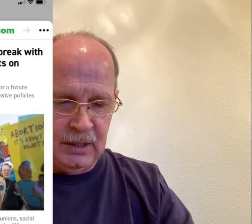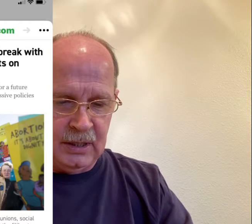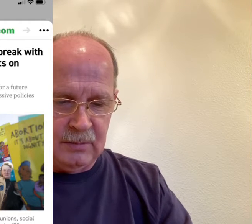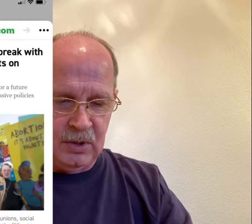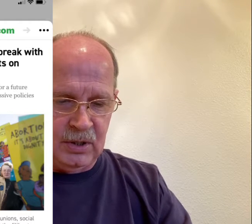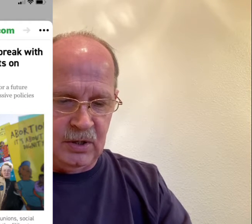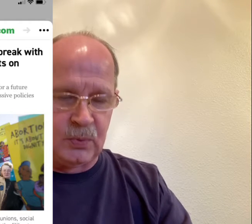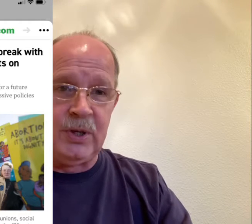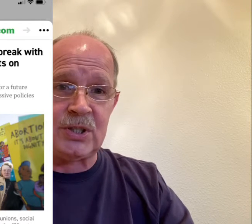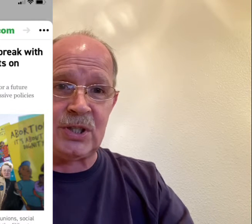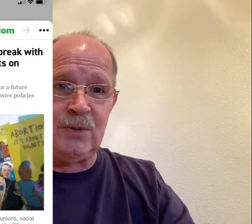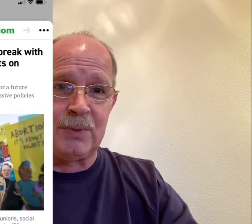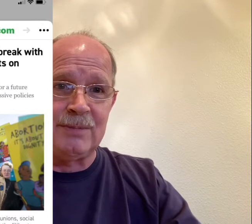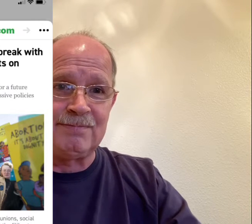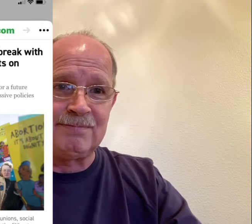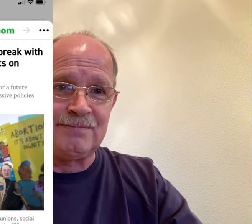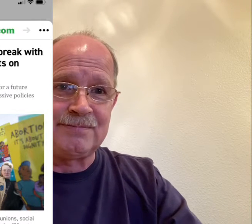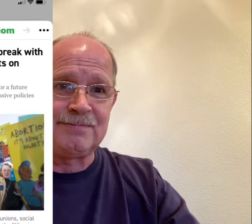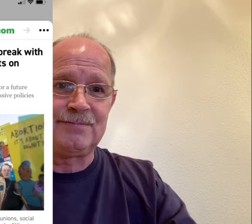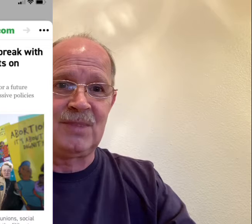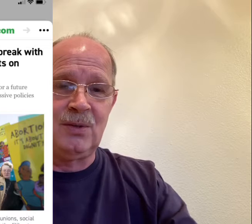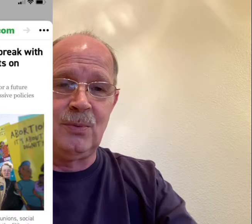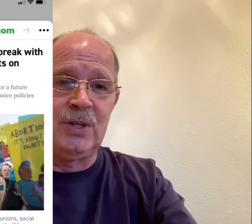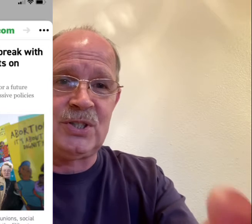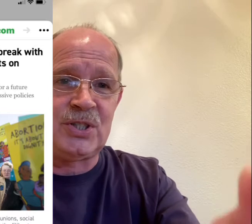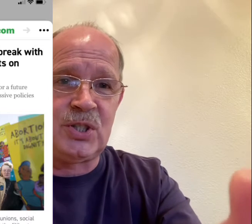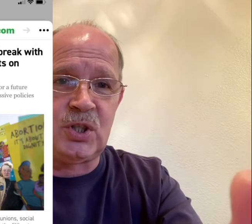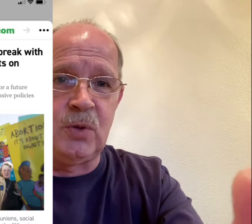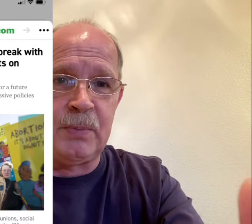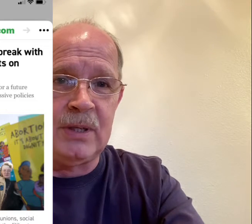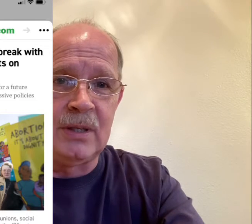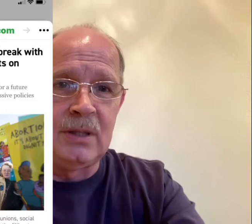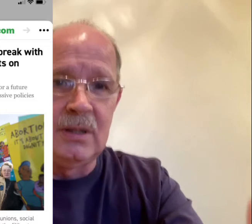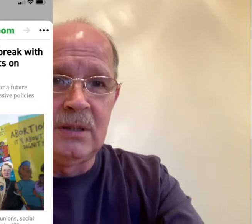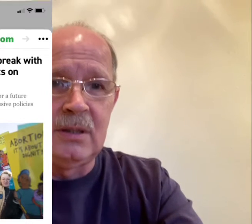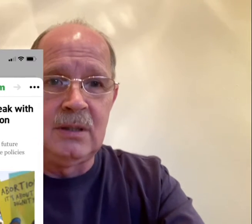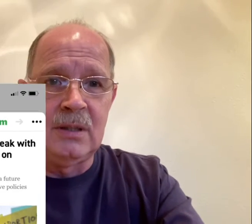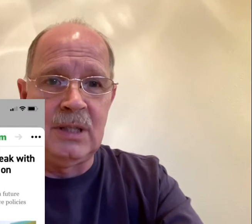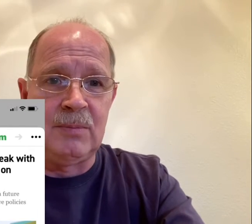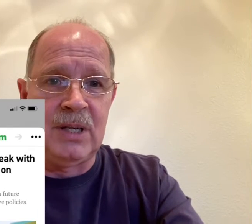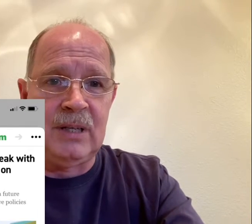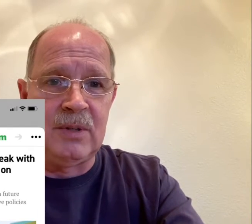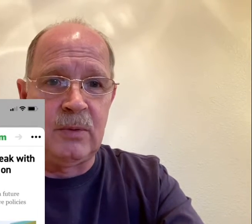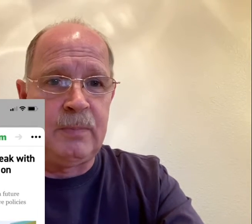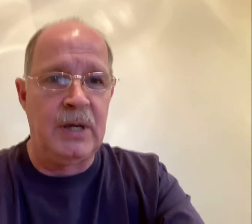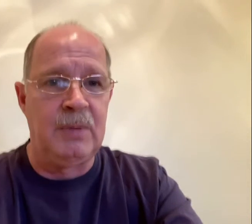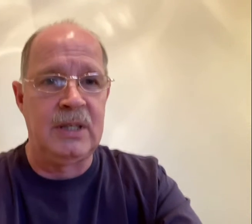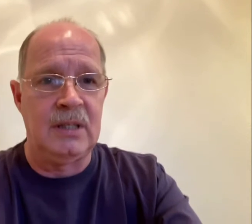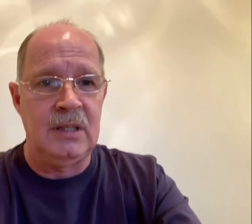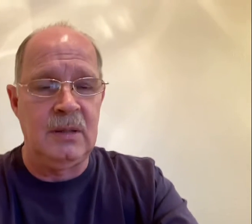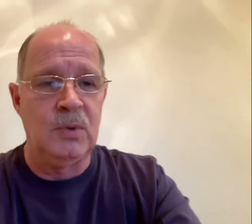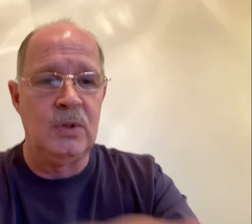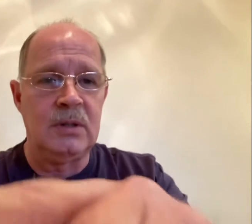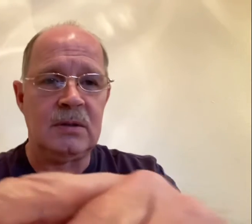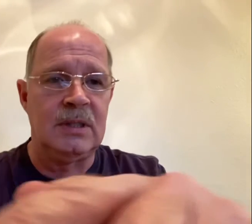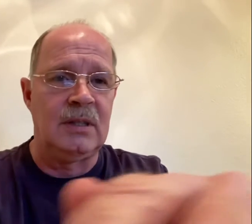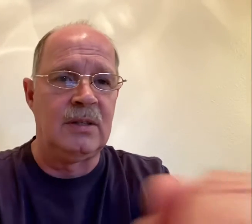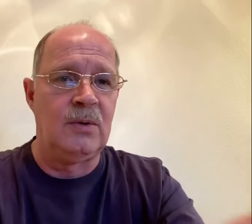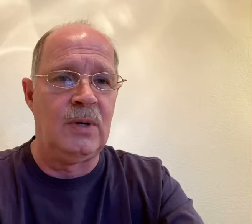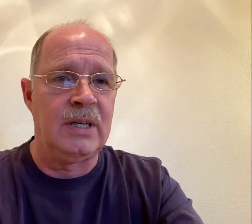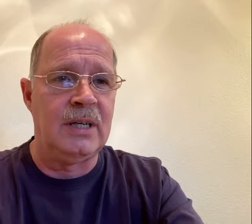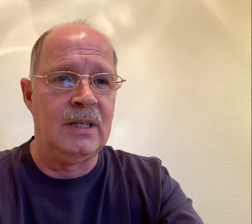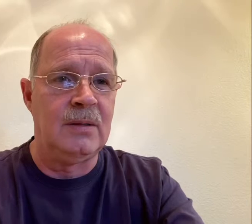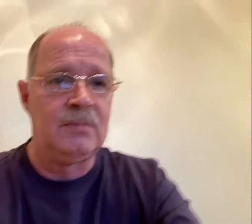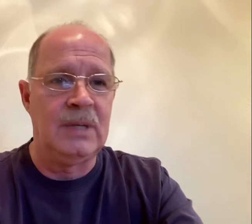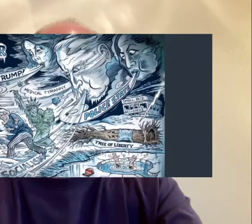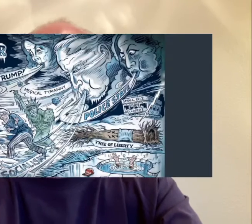majority because we're stupid. We're stupid. And I'm not even a Republican anymore. I don't know